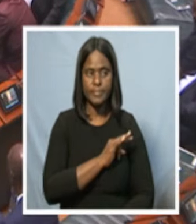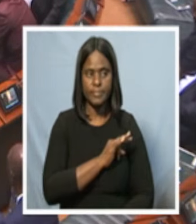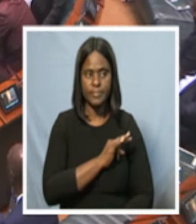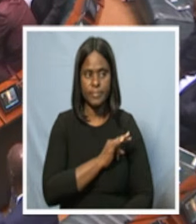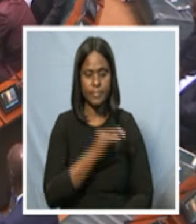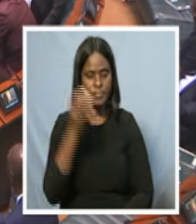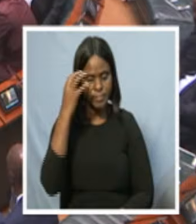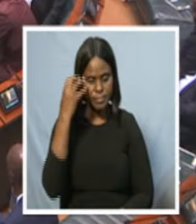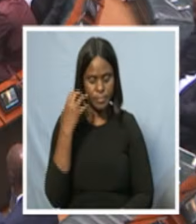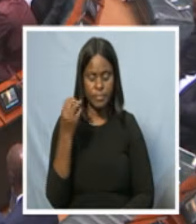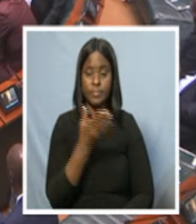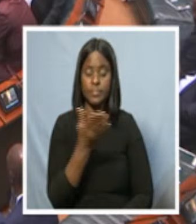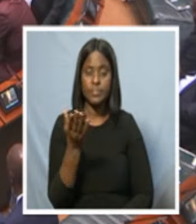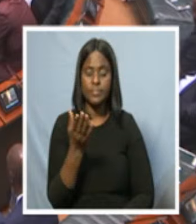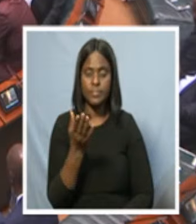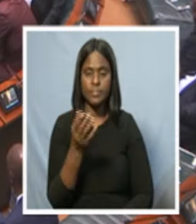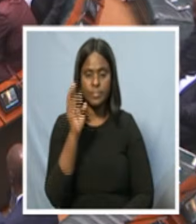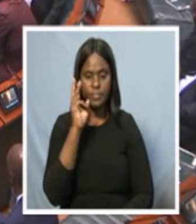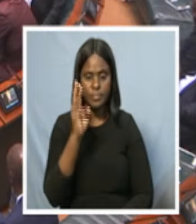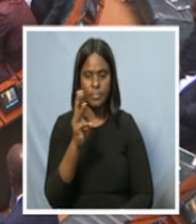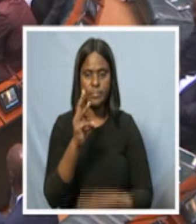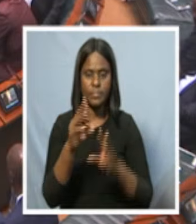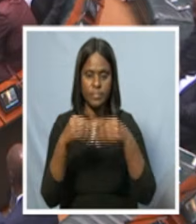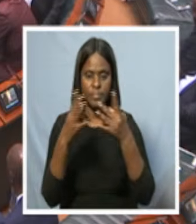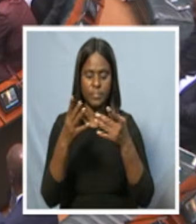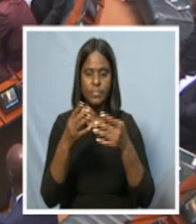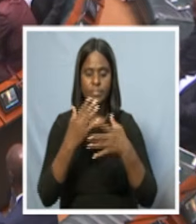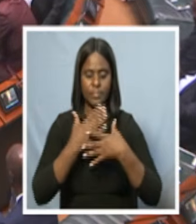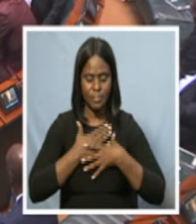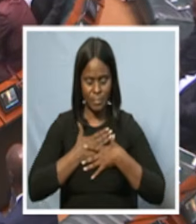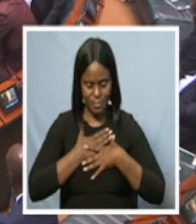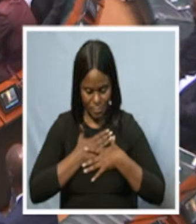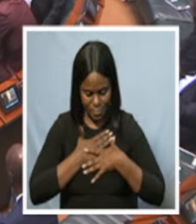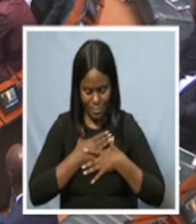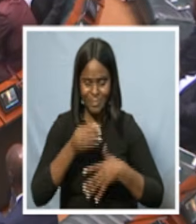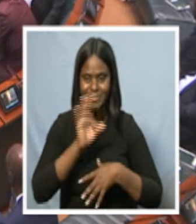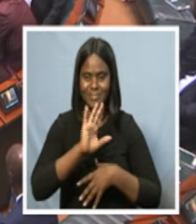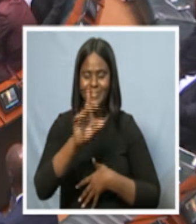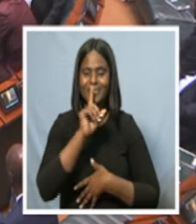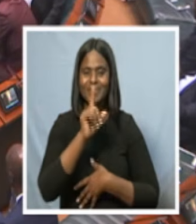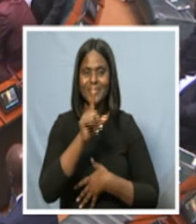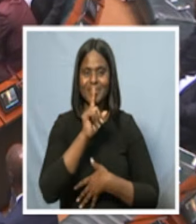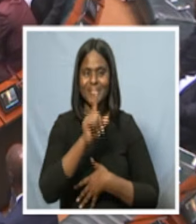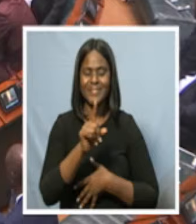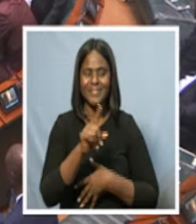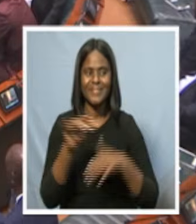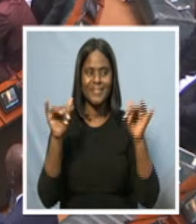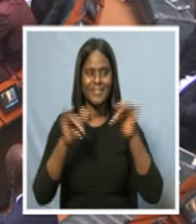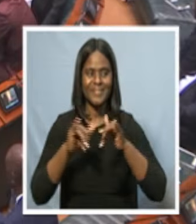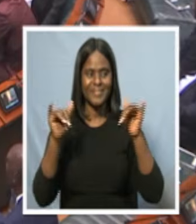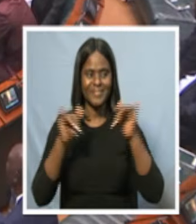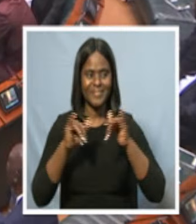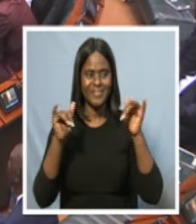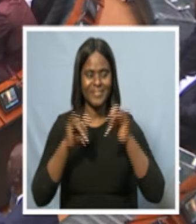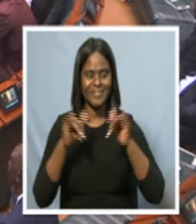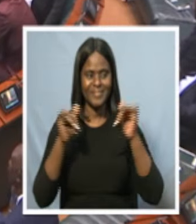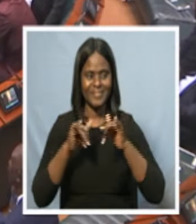and officials will be provided courtesy of yours truly.